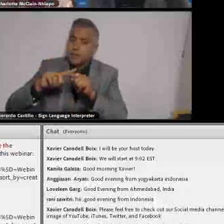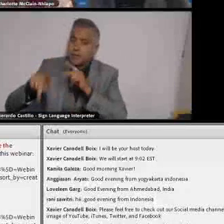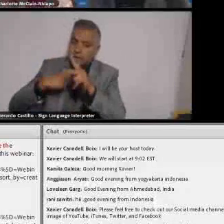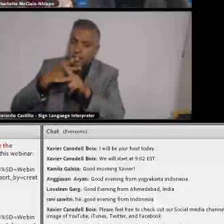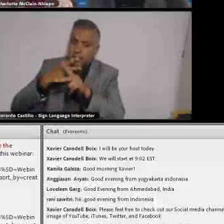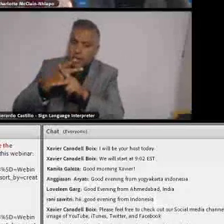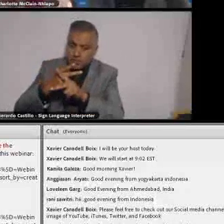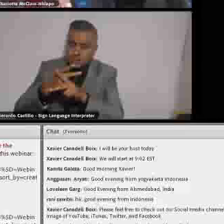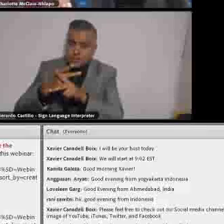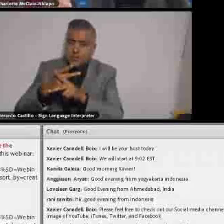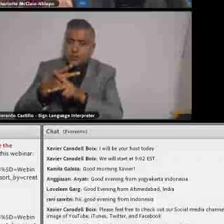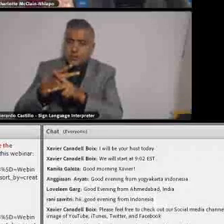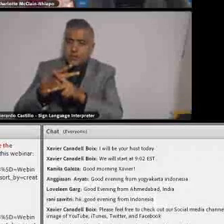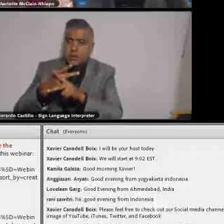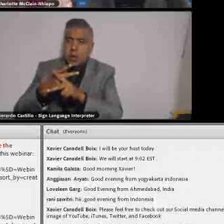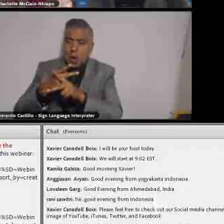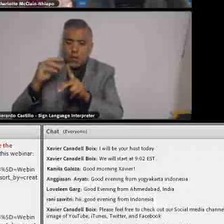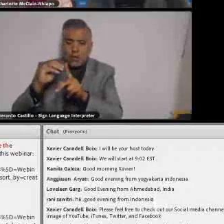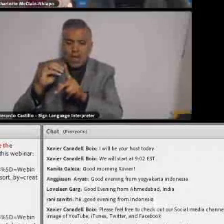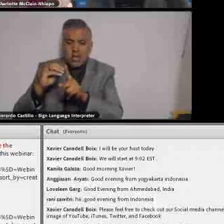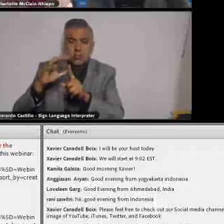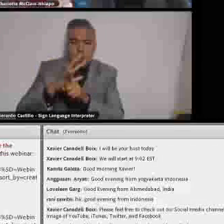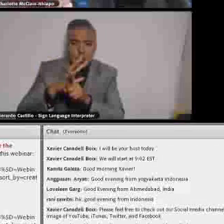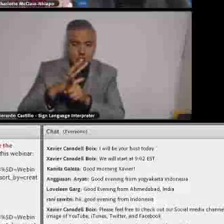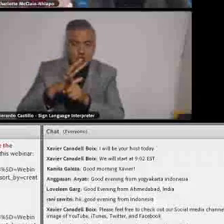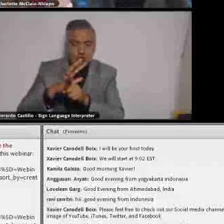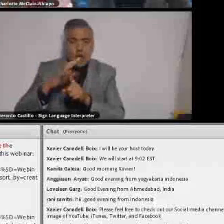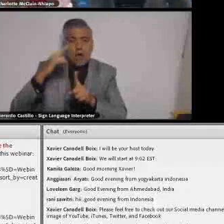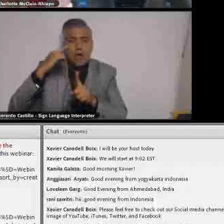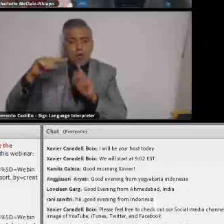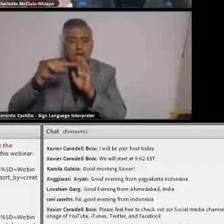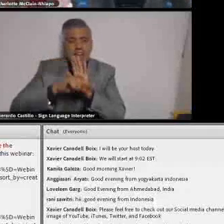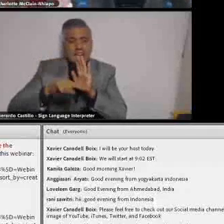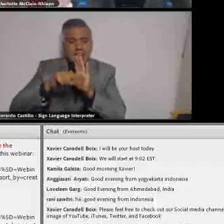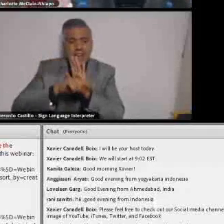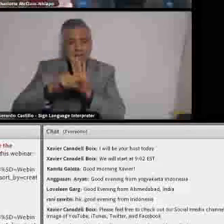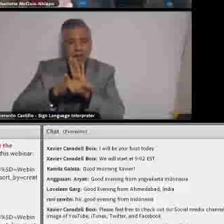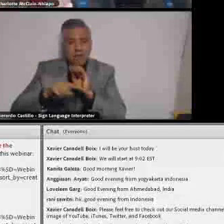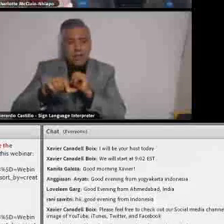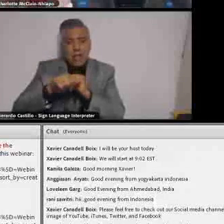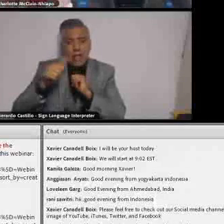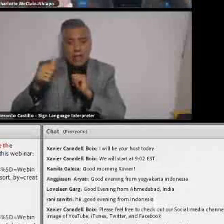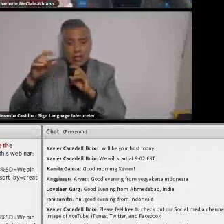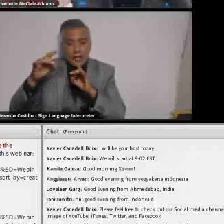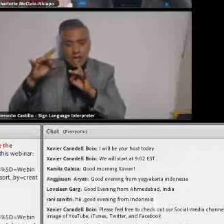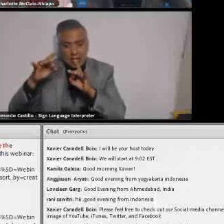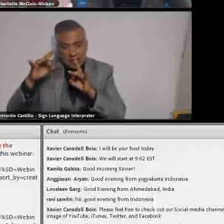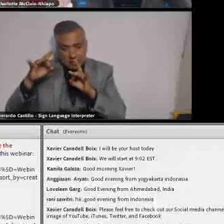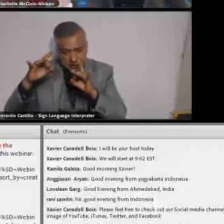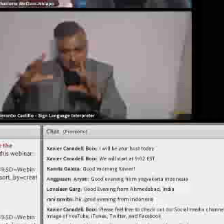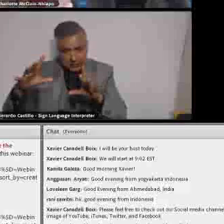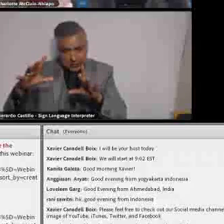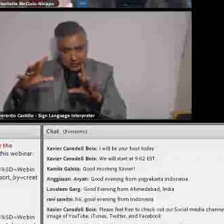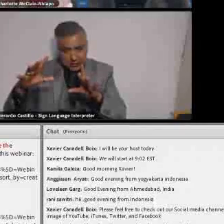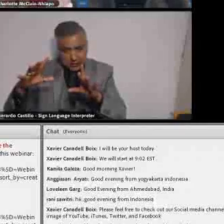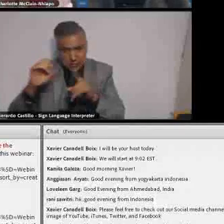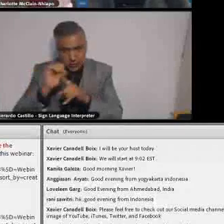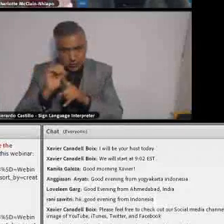types of exposure to the negative effects of any disaster or emergency